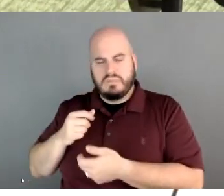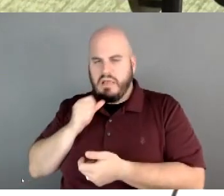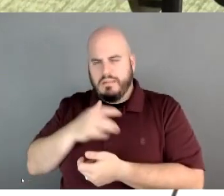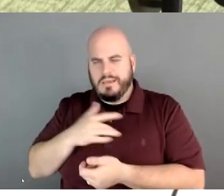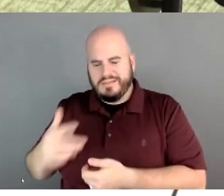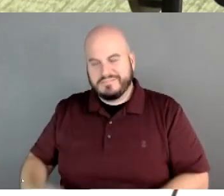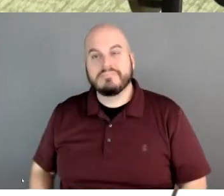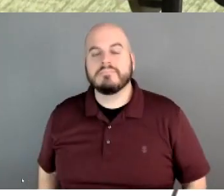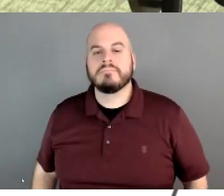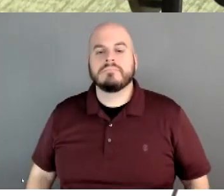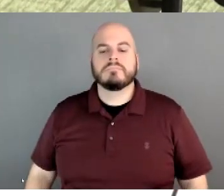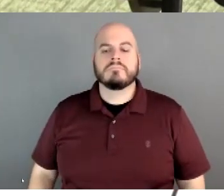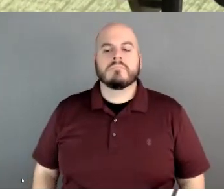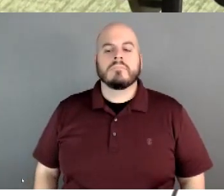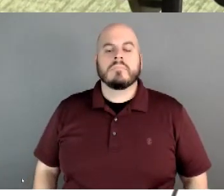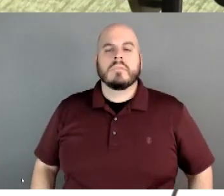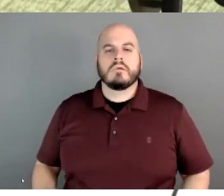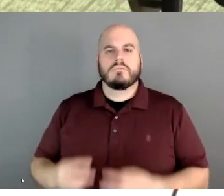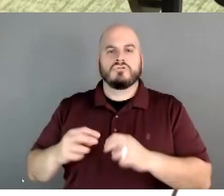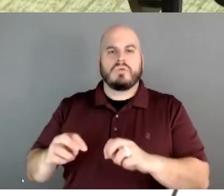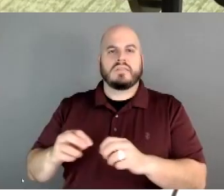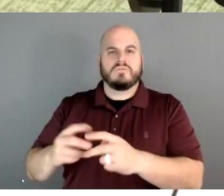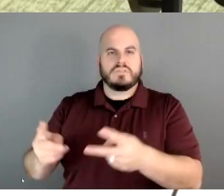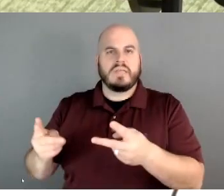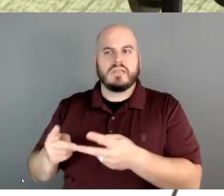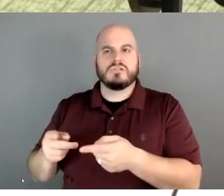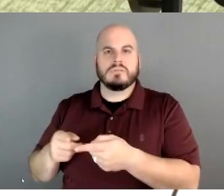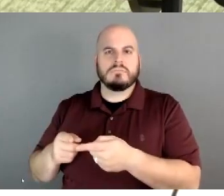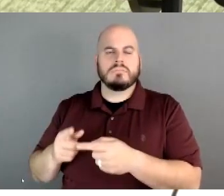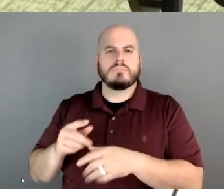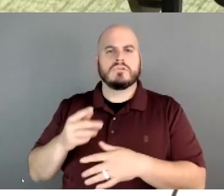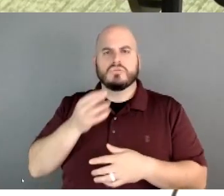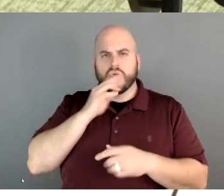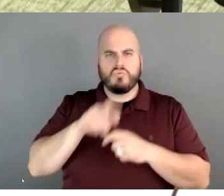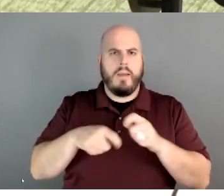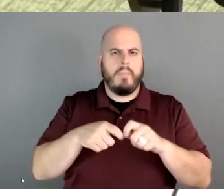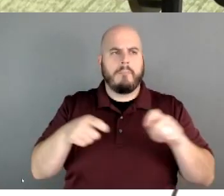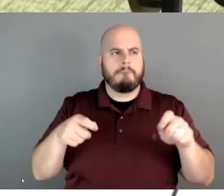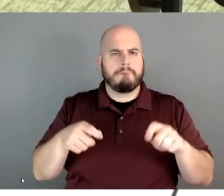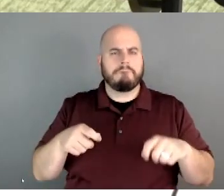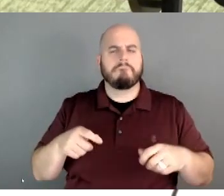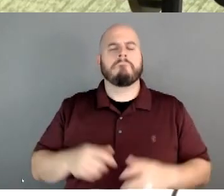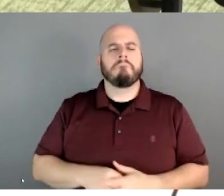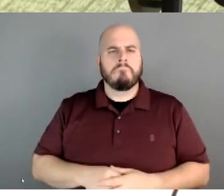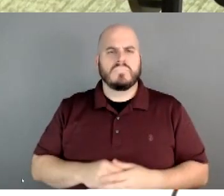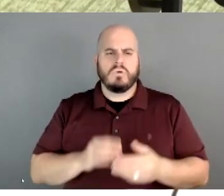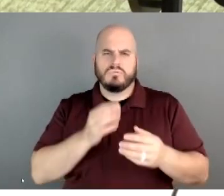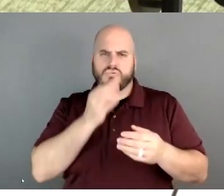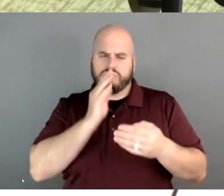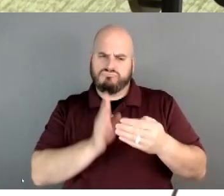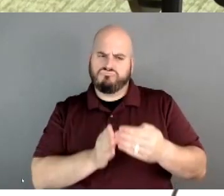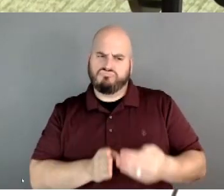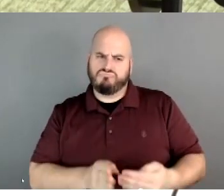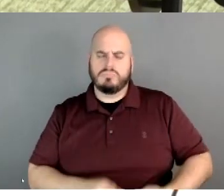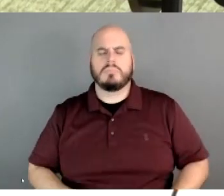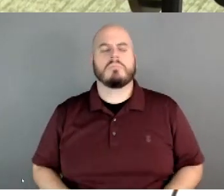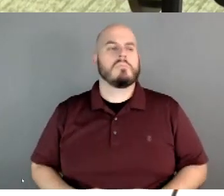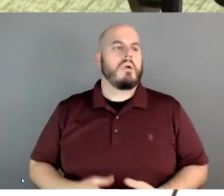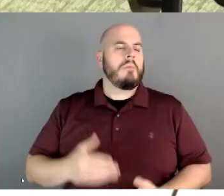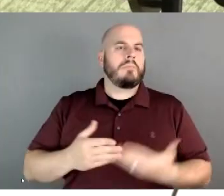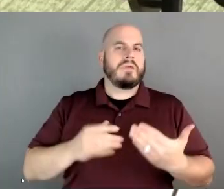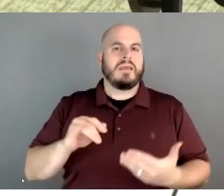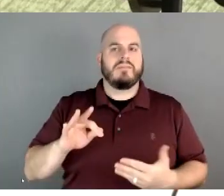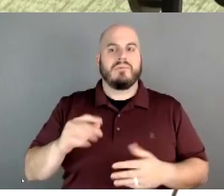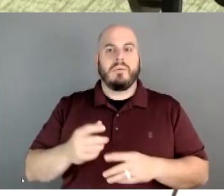station, we're pretty much wrapping that up. They're kind of putting the finishing touches on that. So maybe if there were some significant weather delays